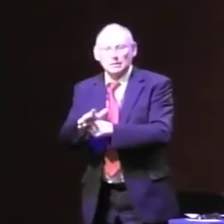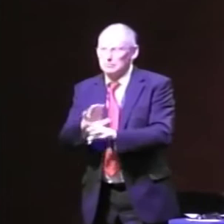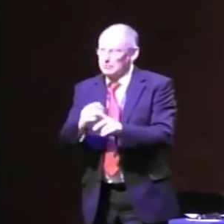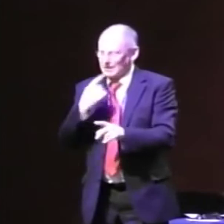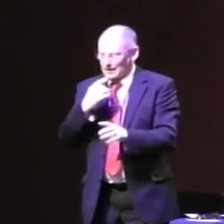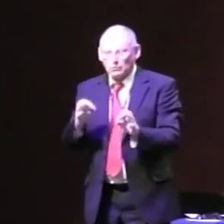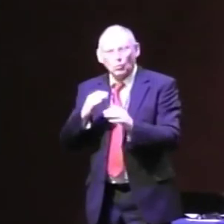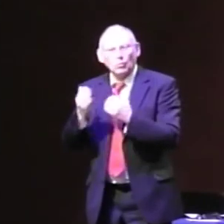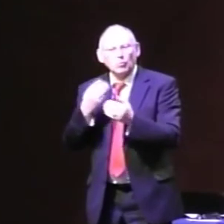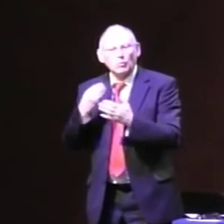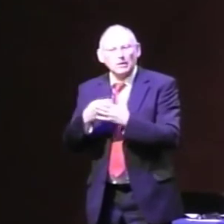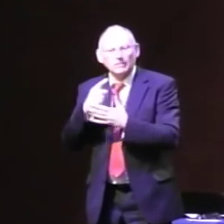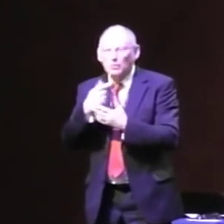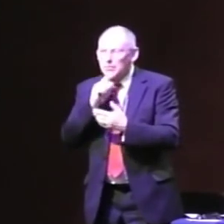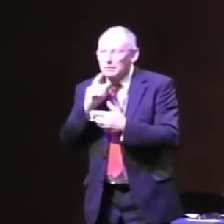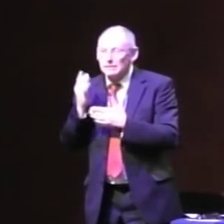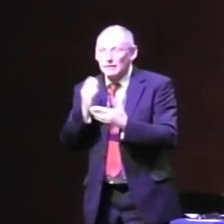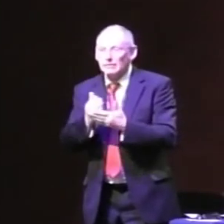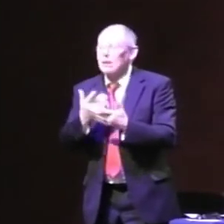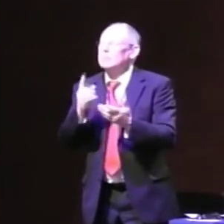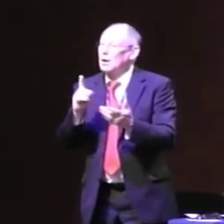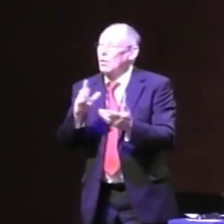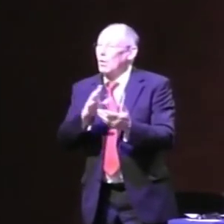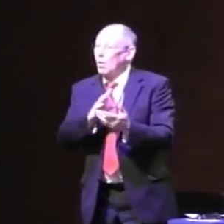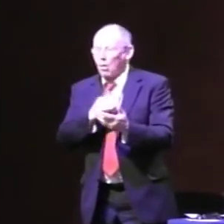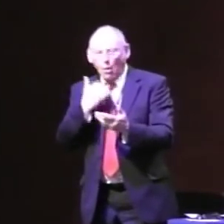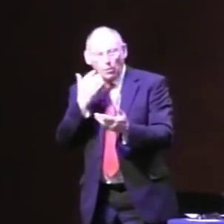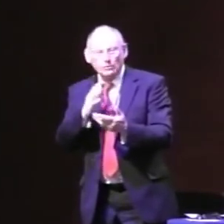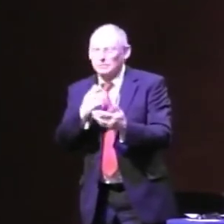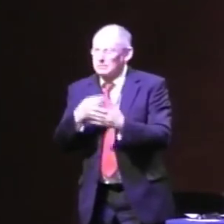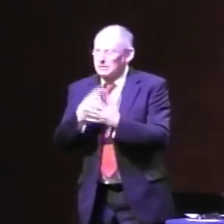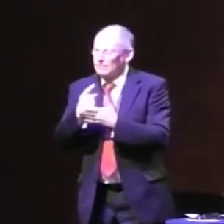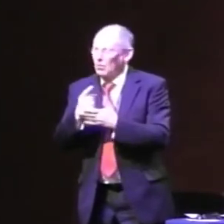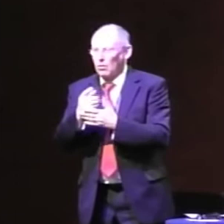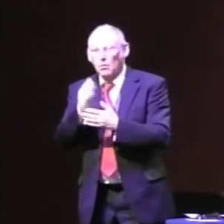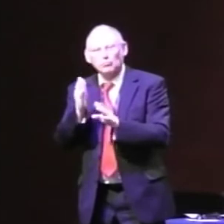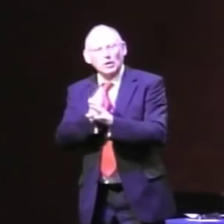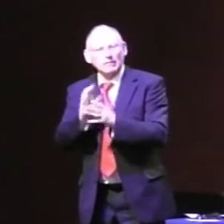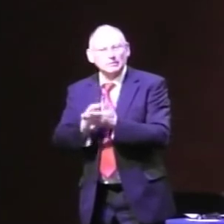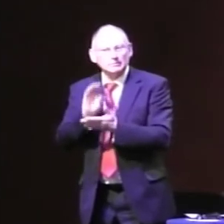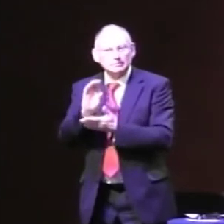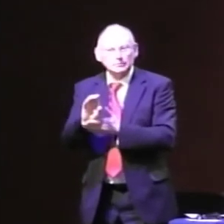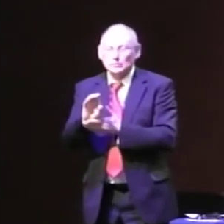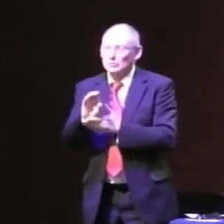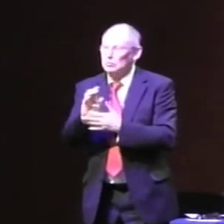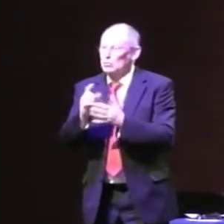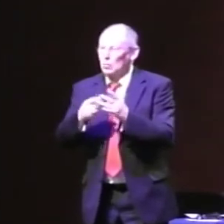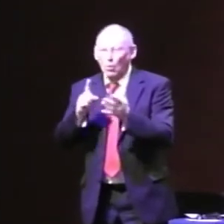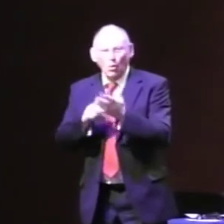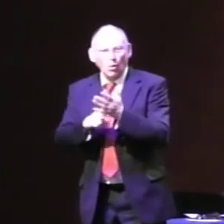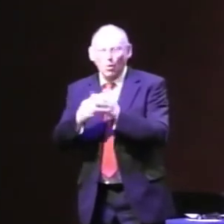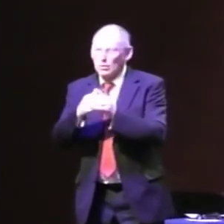more money for our public services. But there is always money to give to the privateers. There's money to give to the oil